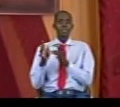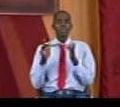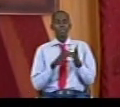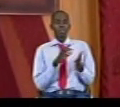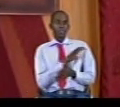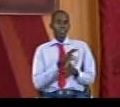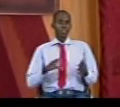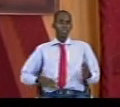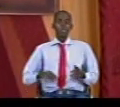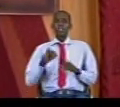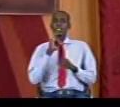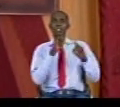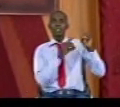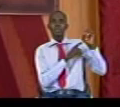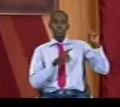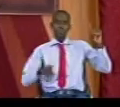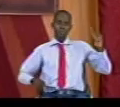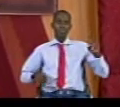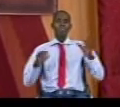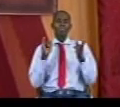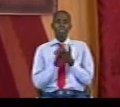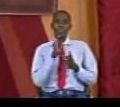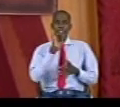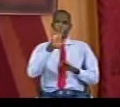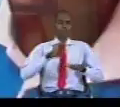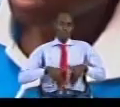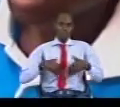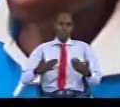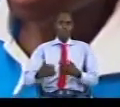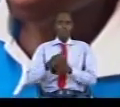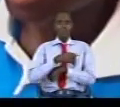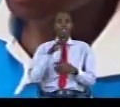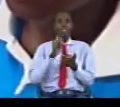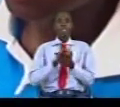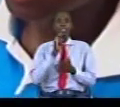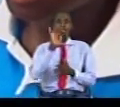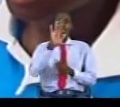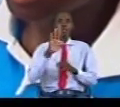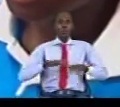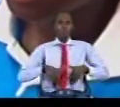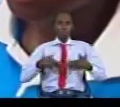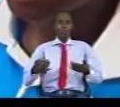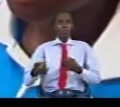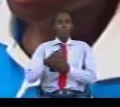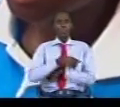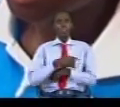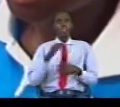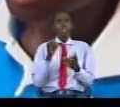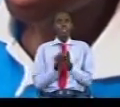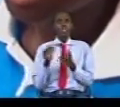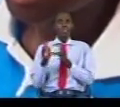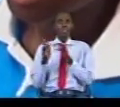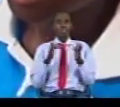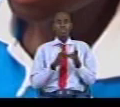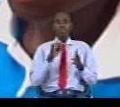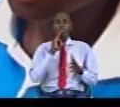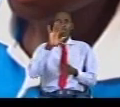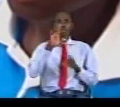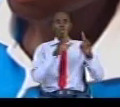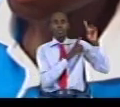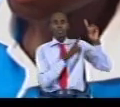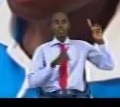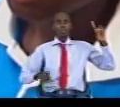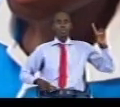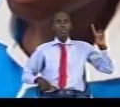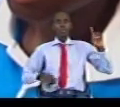is Lord. That's your confession. I said, that's your confession. Jesus is your Lord. You'll not